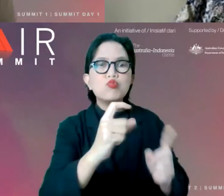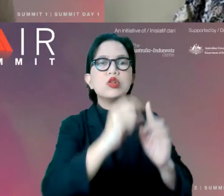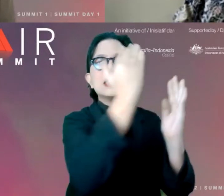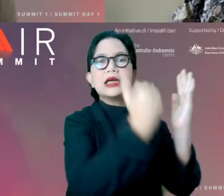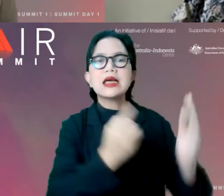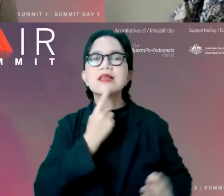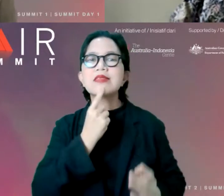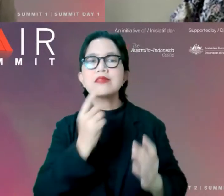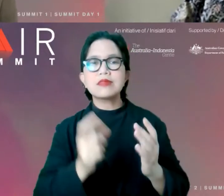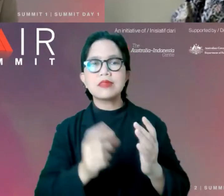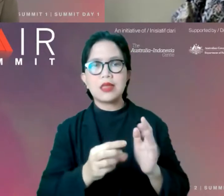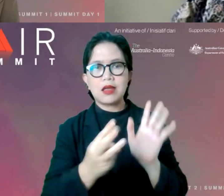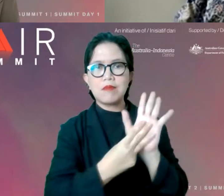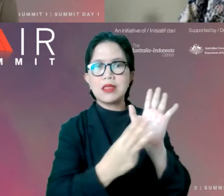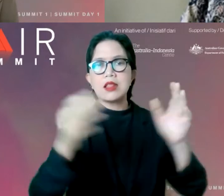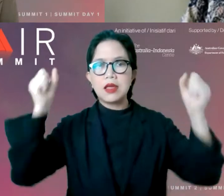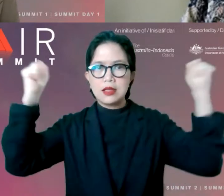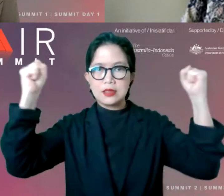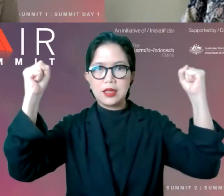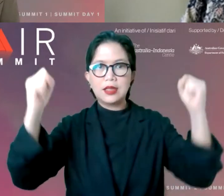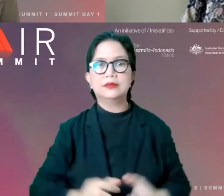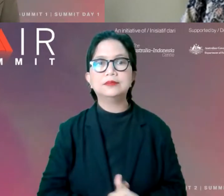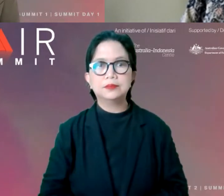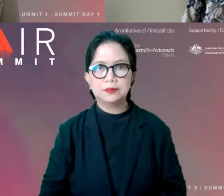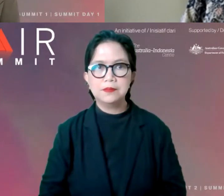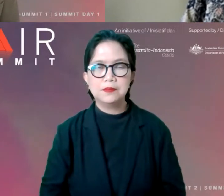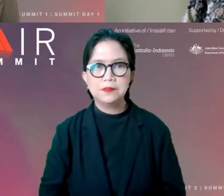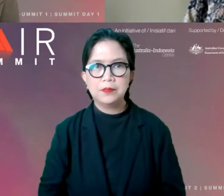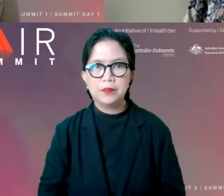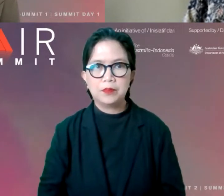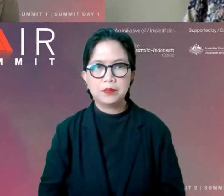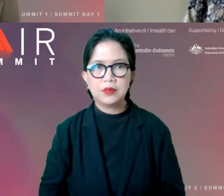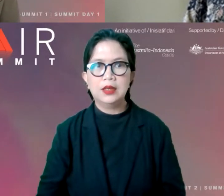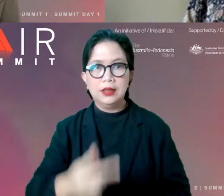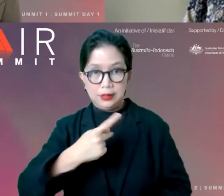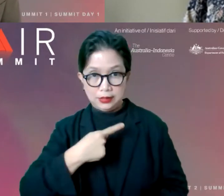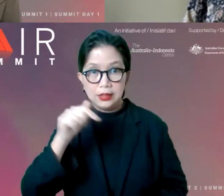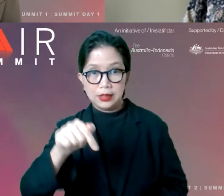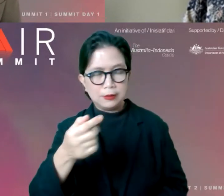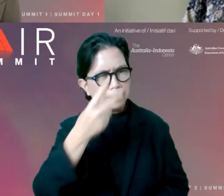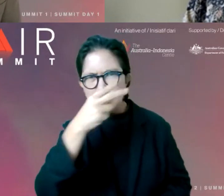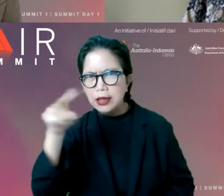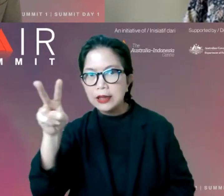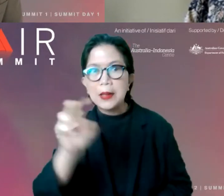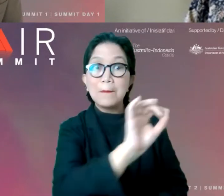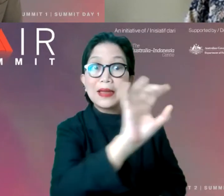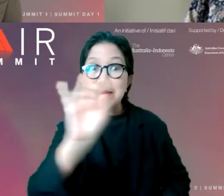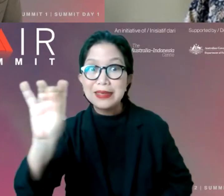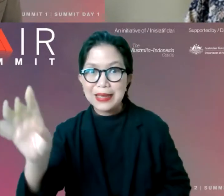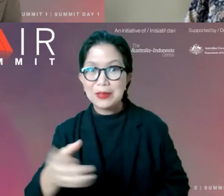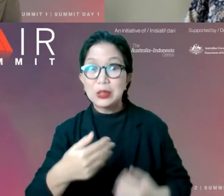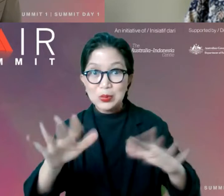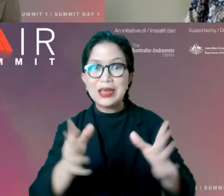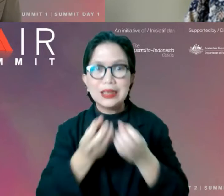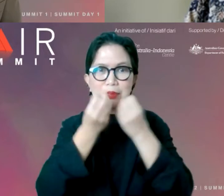that is a lot. Yeah, and I think we're going to come back and have a look at some of those things that you've mentioned, because clearly a lot has been going on. But